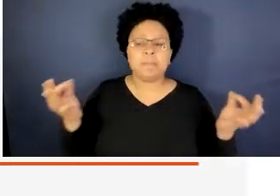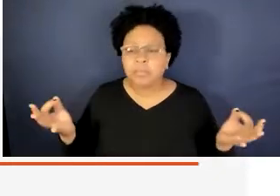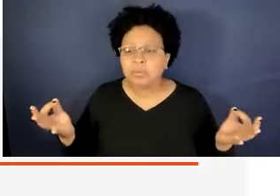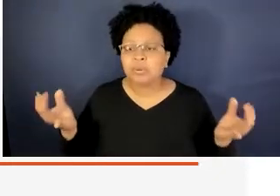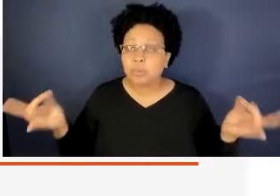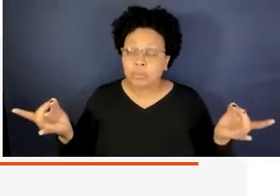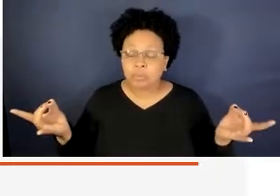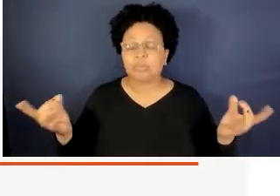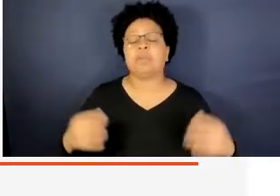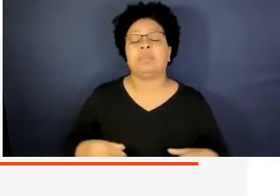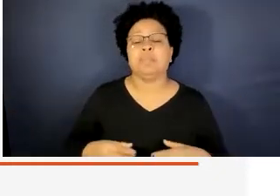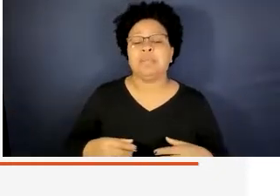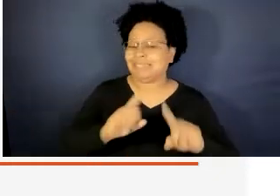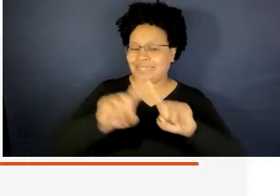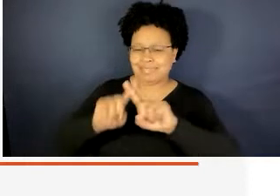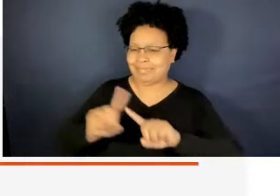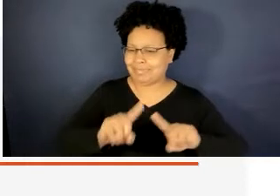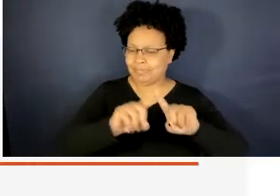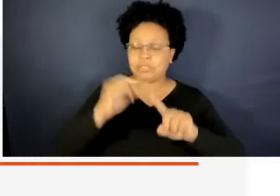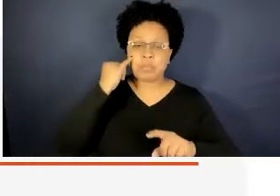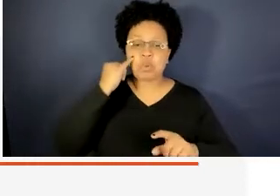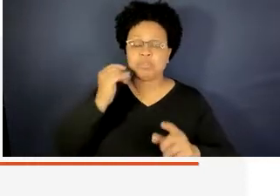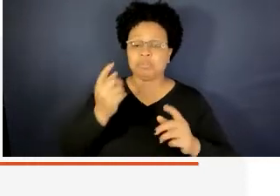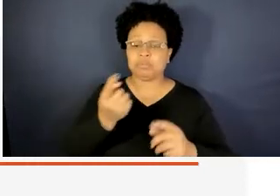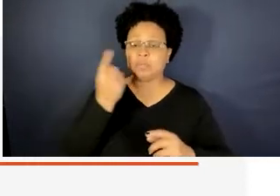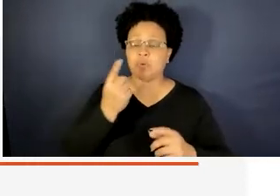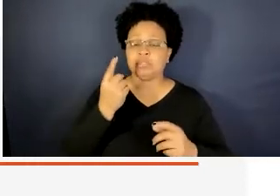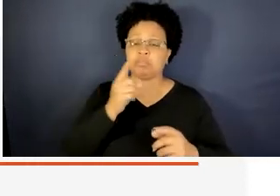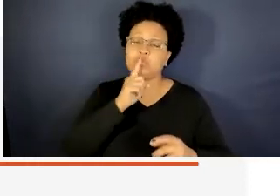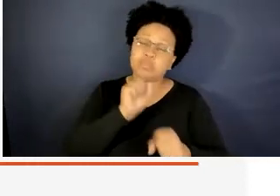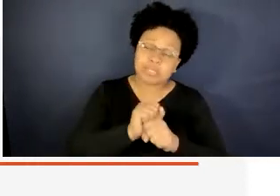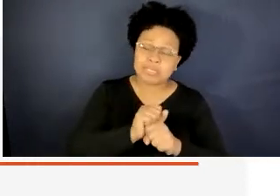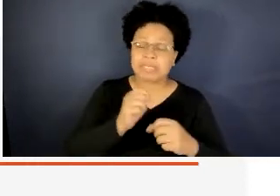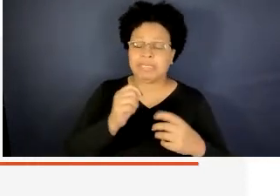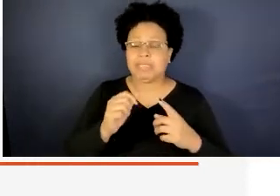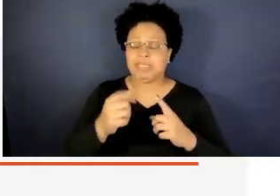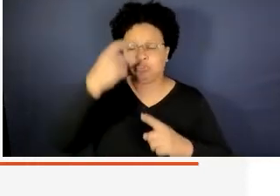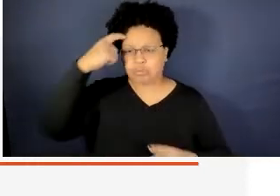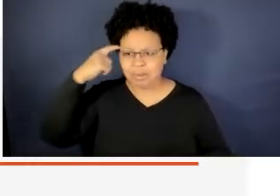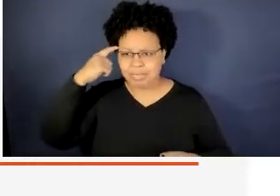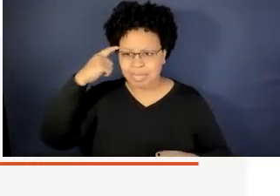people have been really traumatized and it hits down to the core of the soul, it